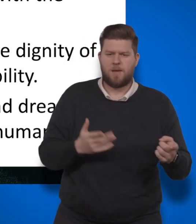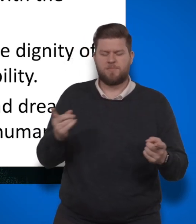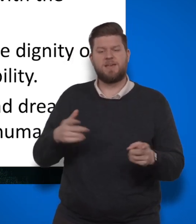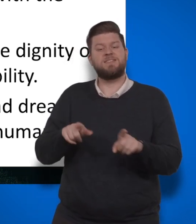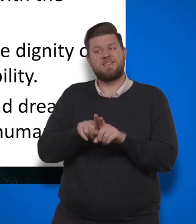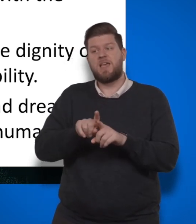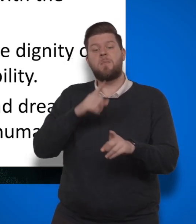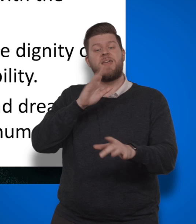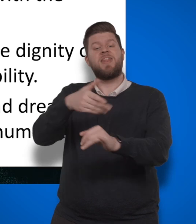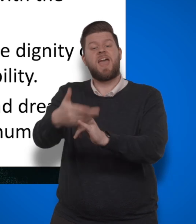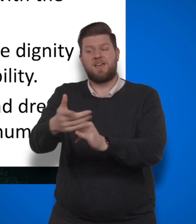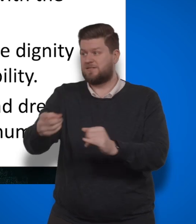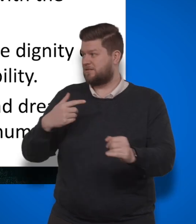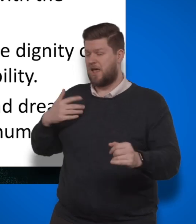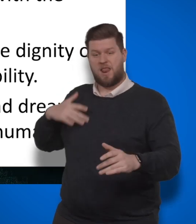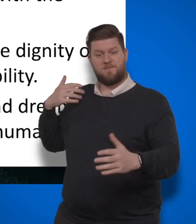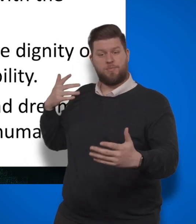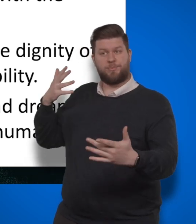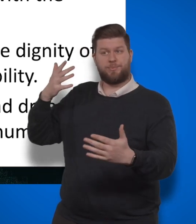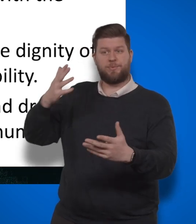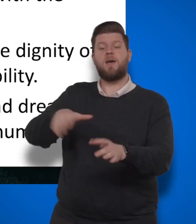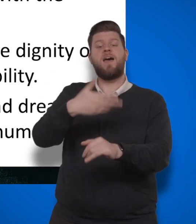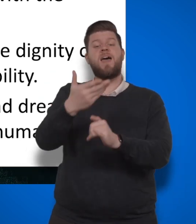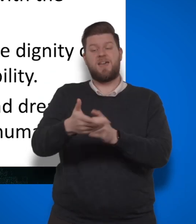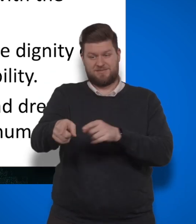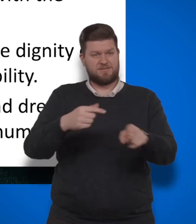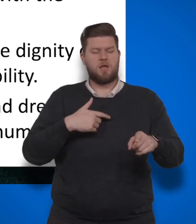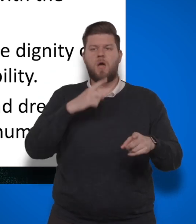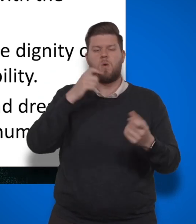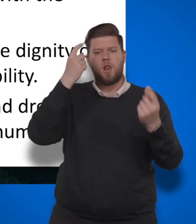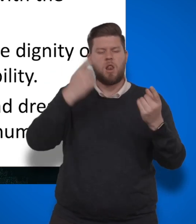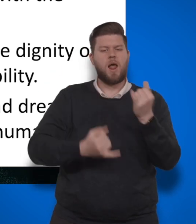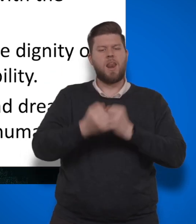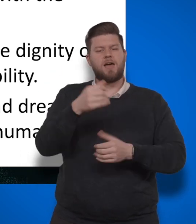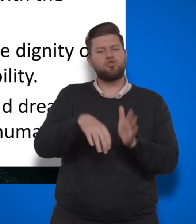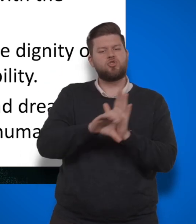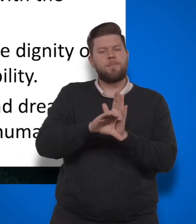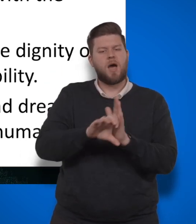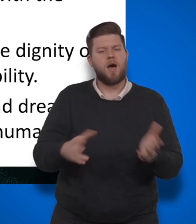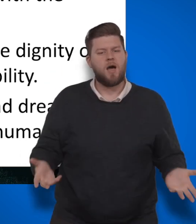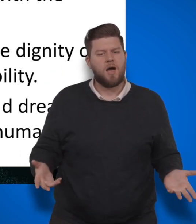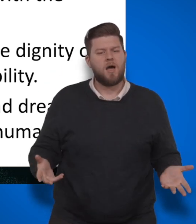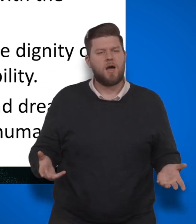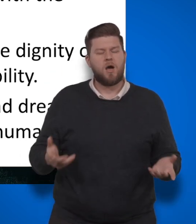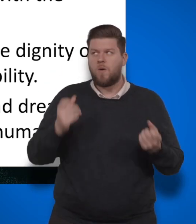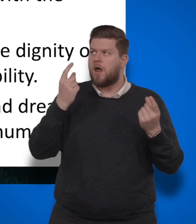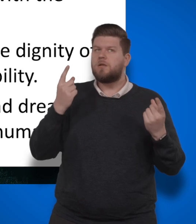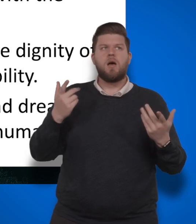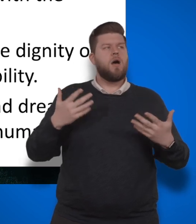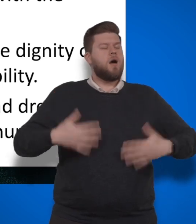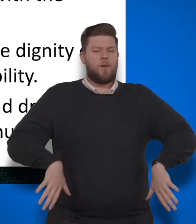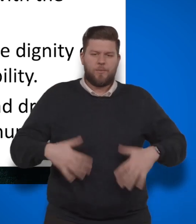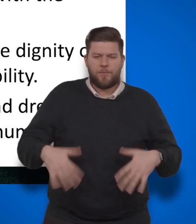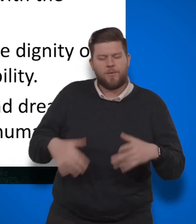the final chapter, which reveals the meaning of the entire drama. And the ending of the narrative is fairly extraordinary because it seems